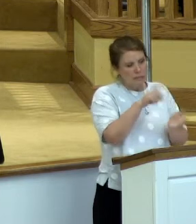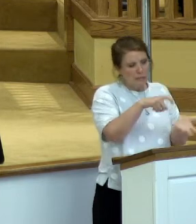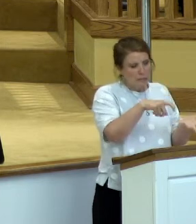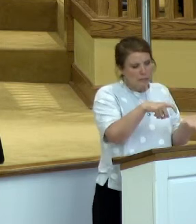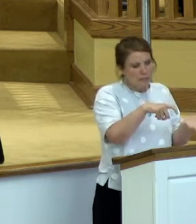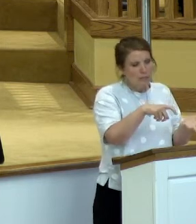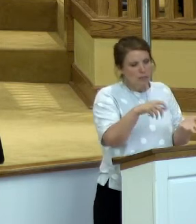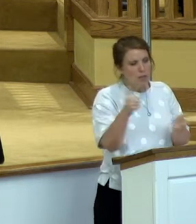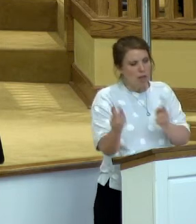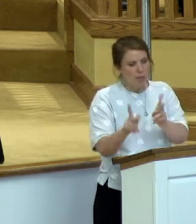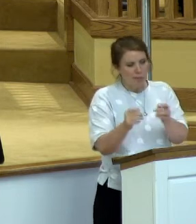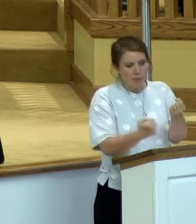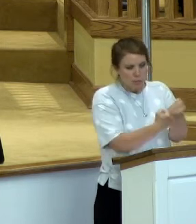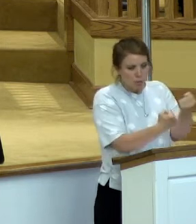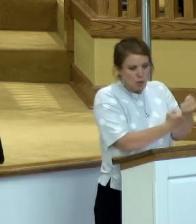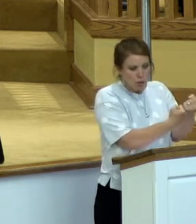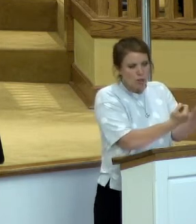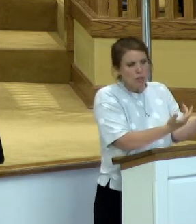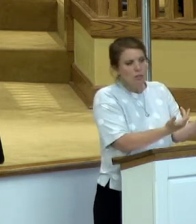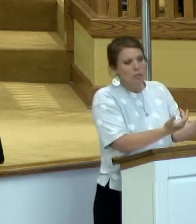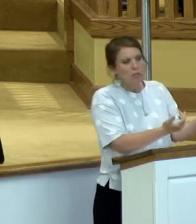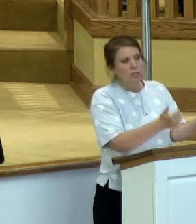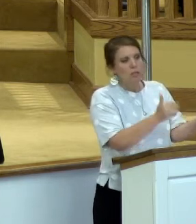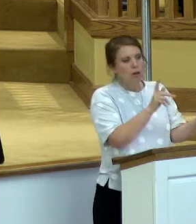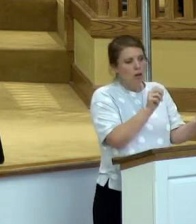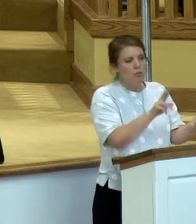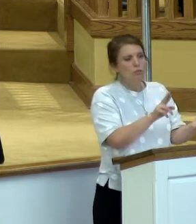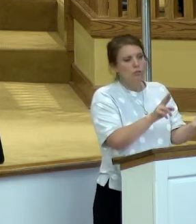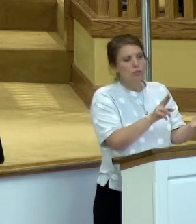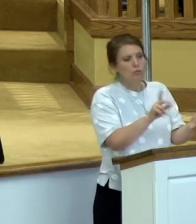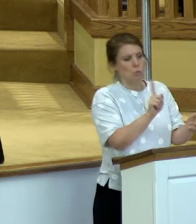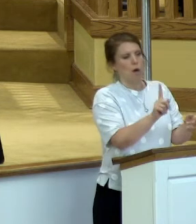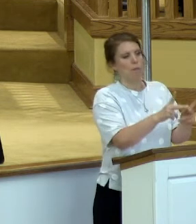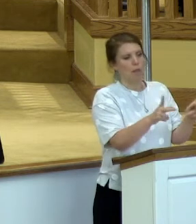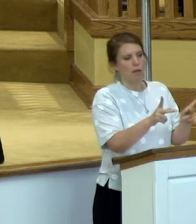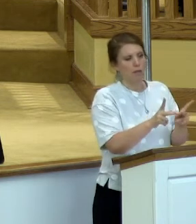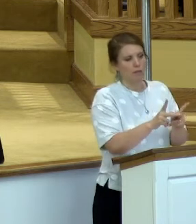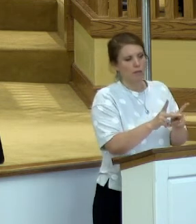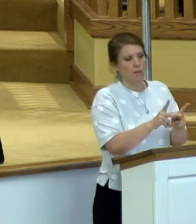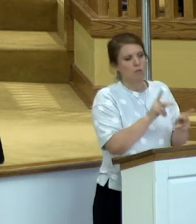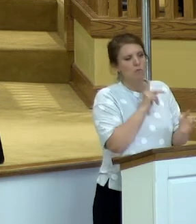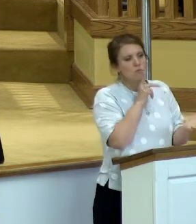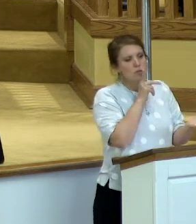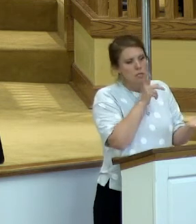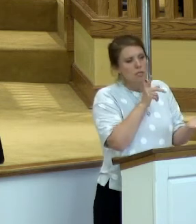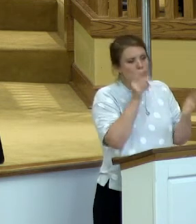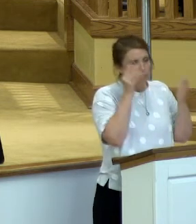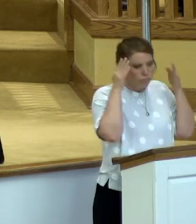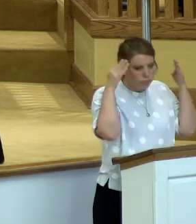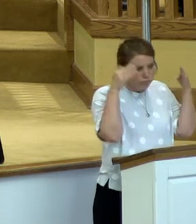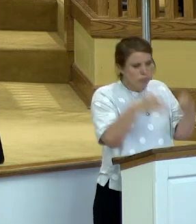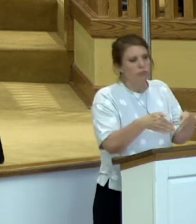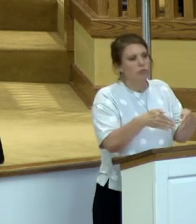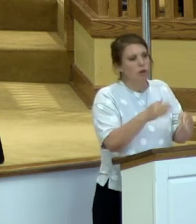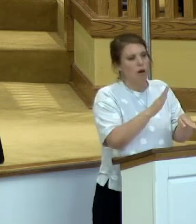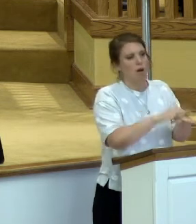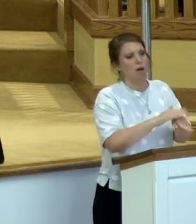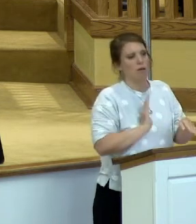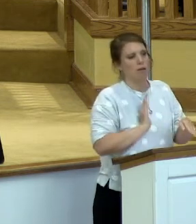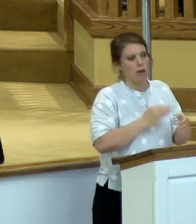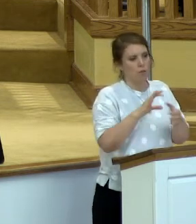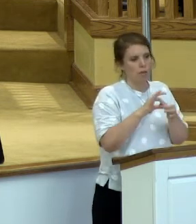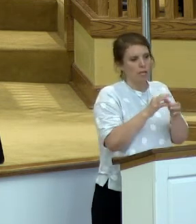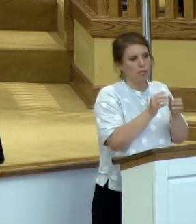sometimes in the altars to pray for others in need. And prayer for support at the altar is a great place that we can do that. It's a really good opportunity for